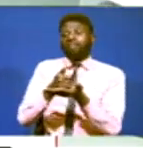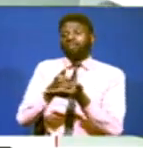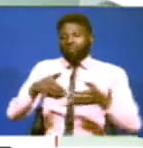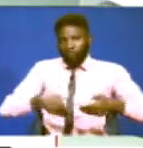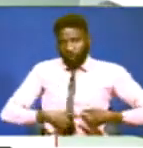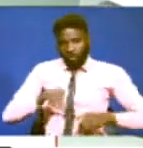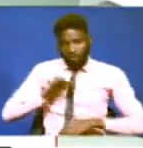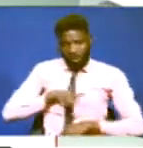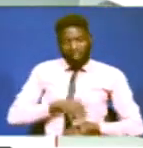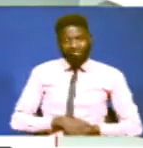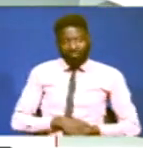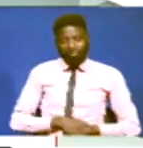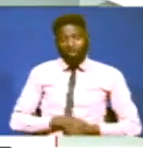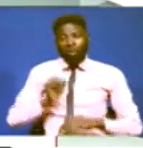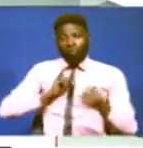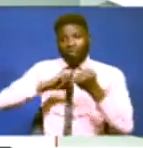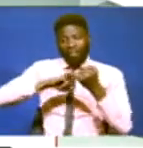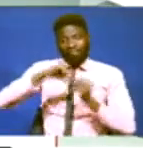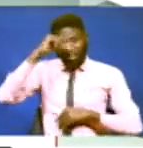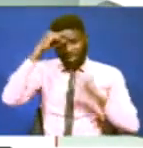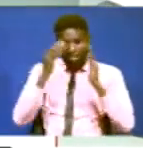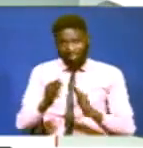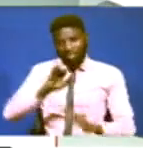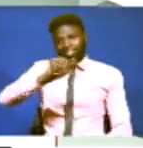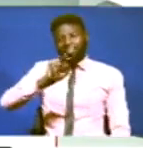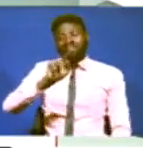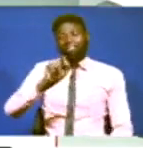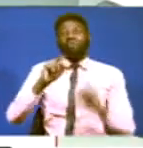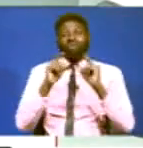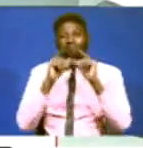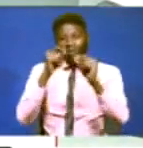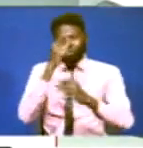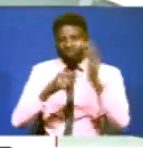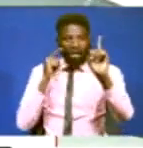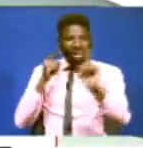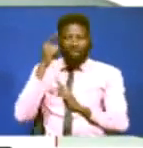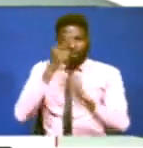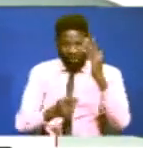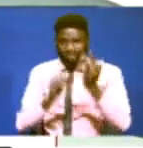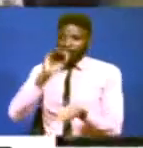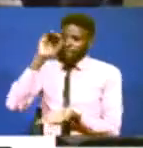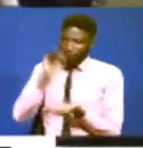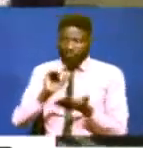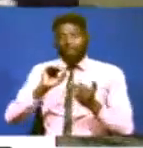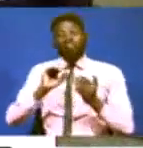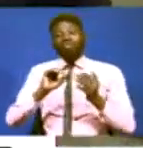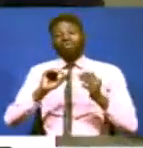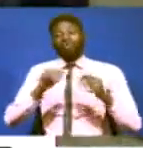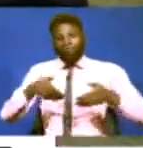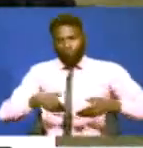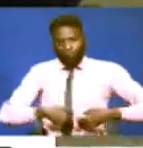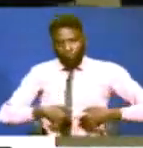a need to reduce cases of teenage pregnancies while at the same time empowering both a girl and boy child.